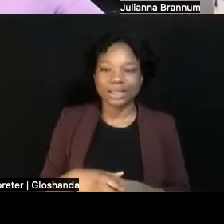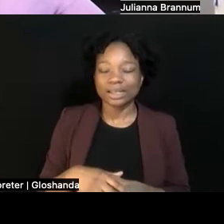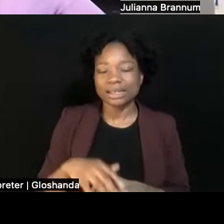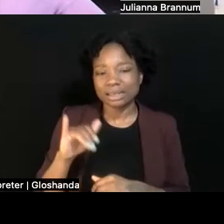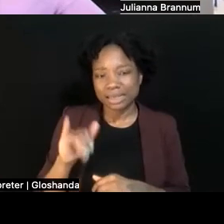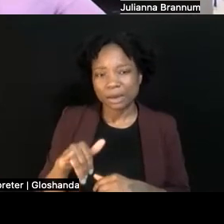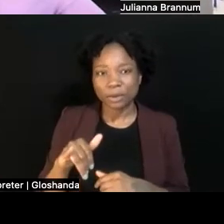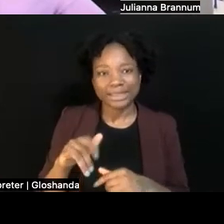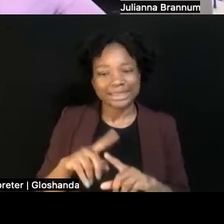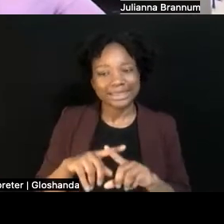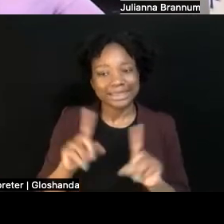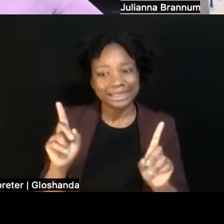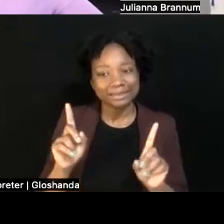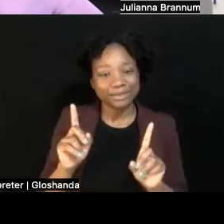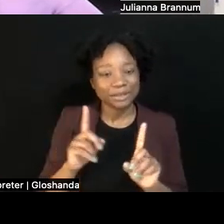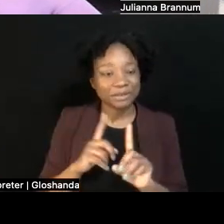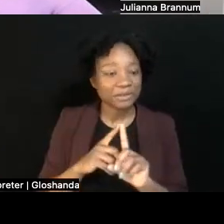was a little bit different than maybe